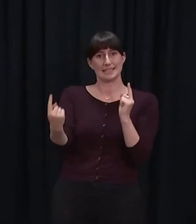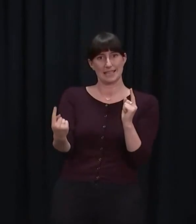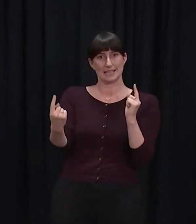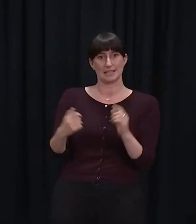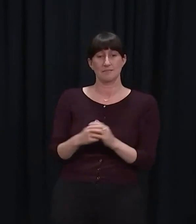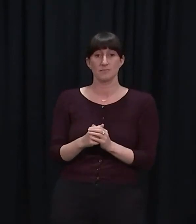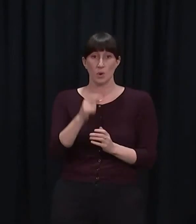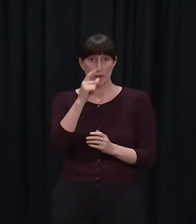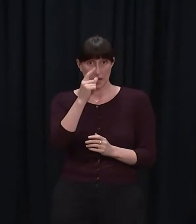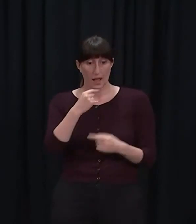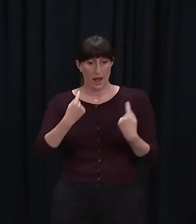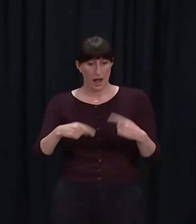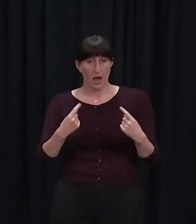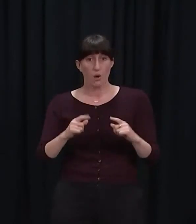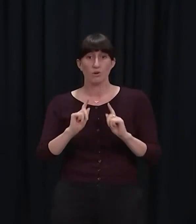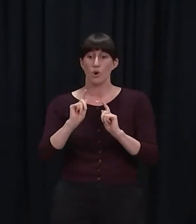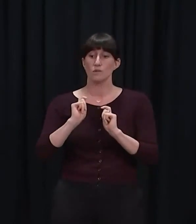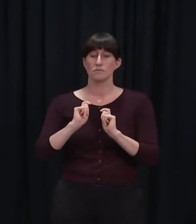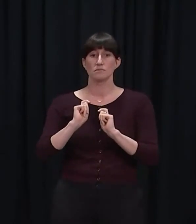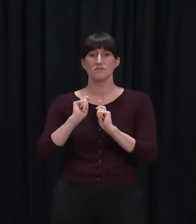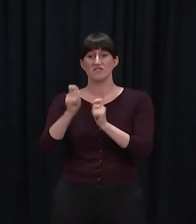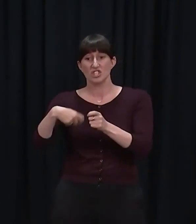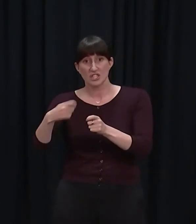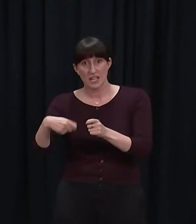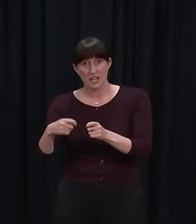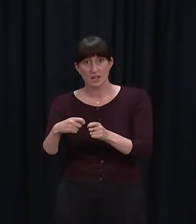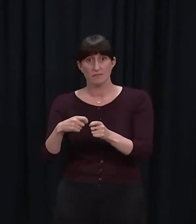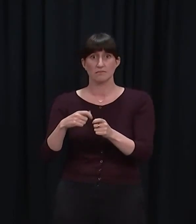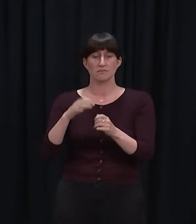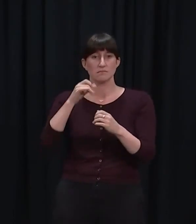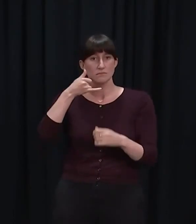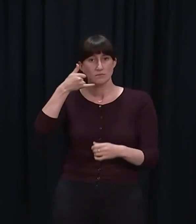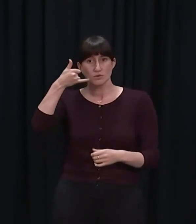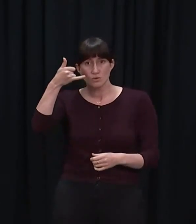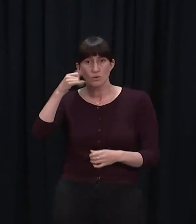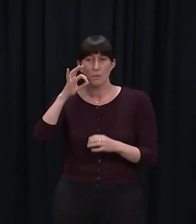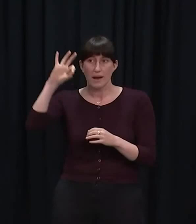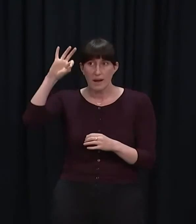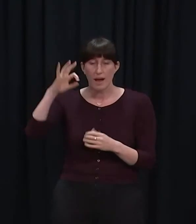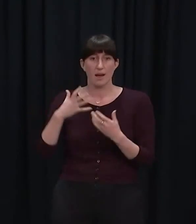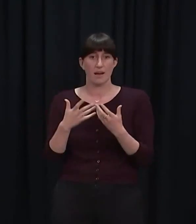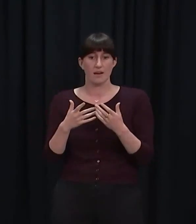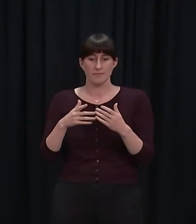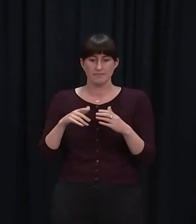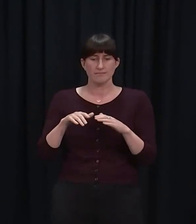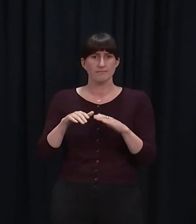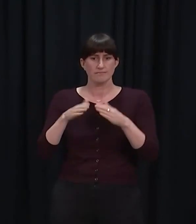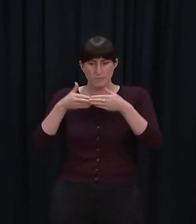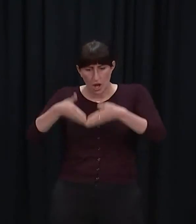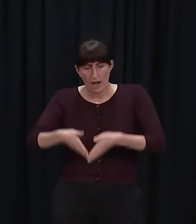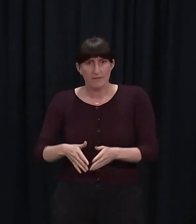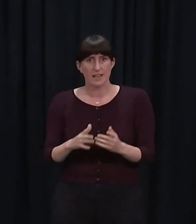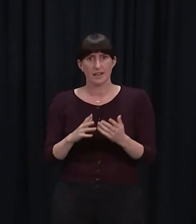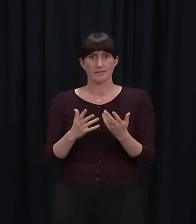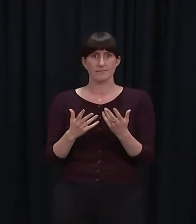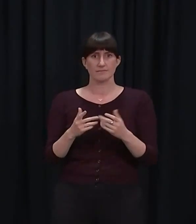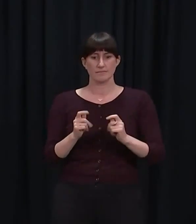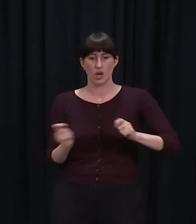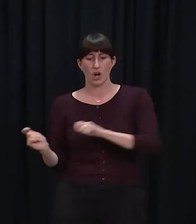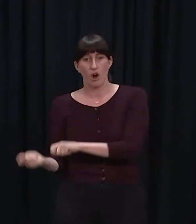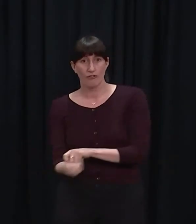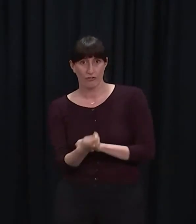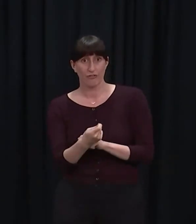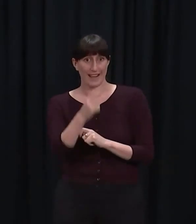hunting, boating, fishing, scuba diving with a maximum of 10 people involved. People must stay within the alert level